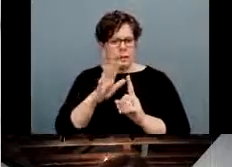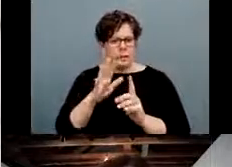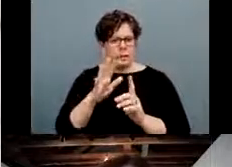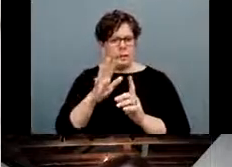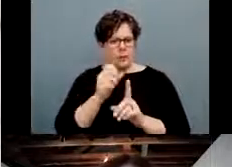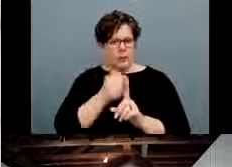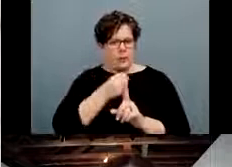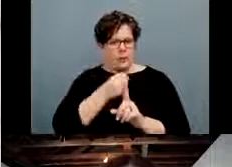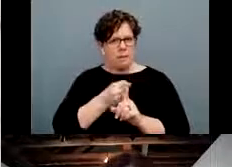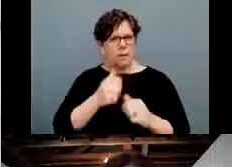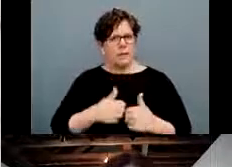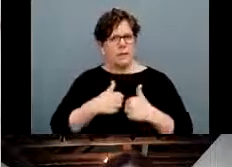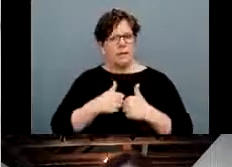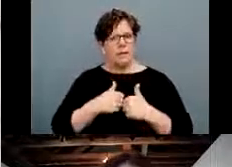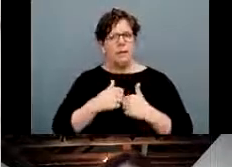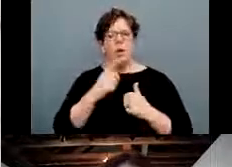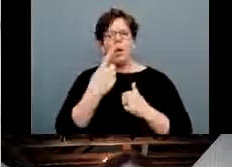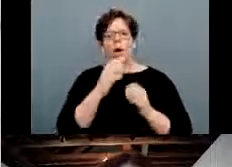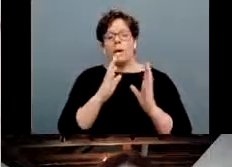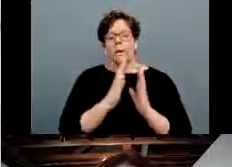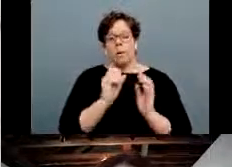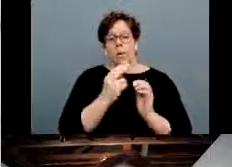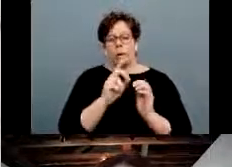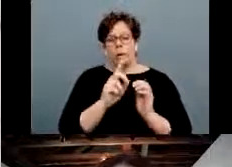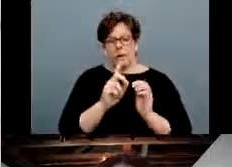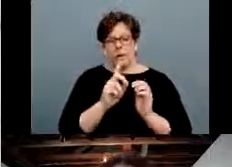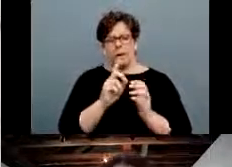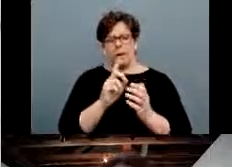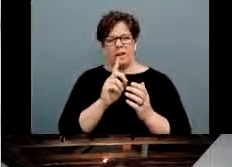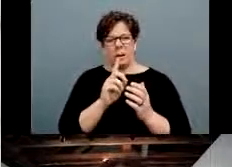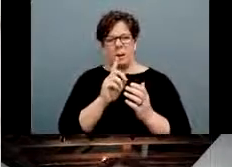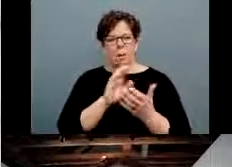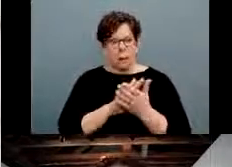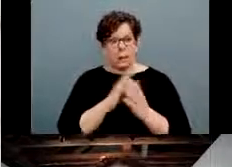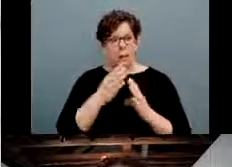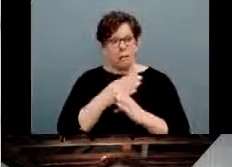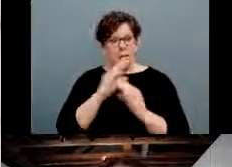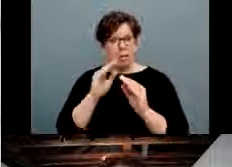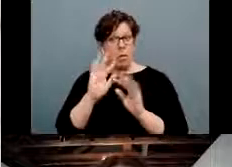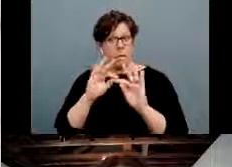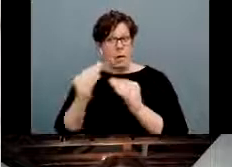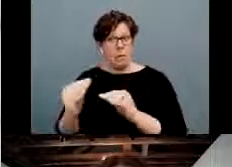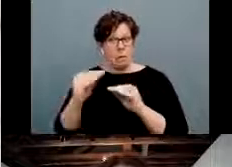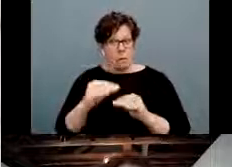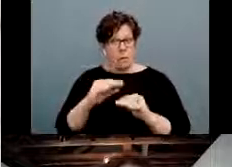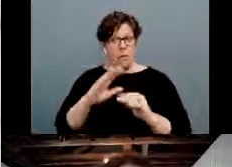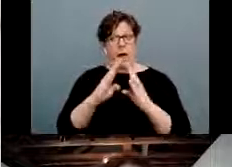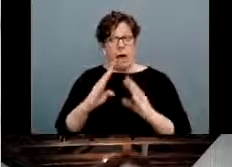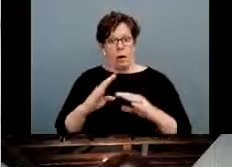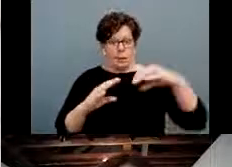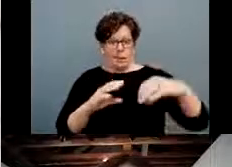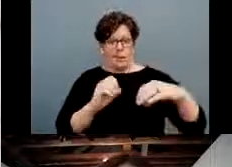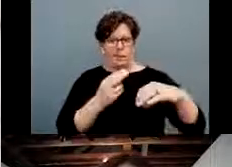space was the small shed, which is believed to have already been on site prior to the family's arrival, and the other, the cozy